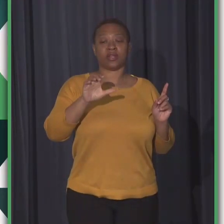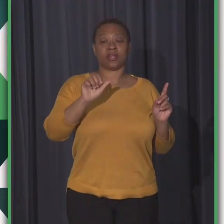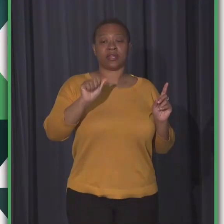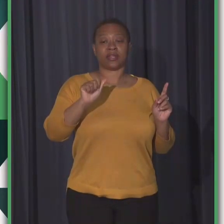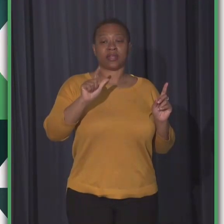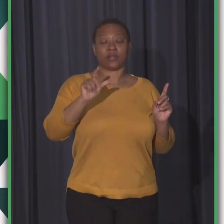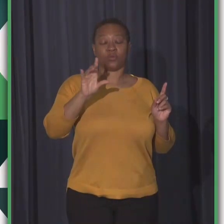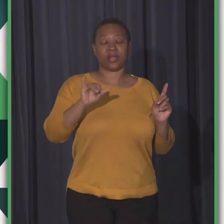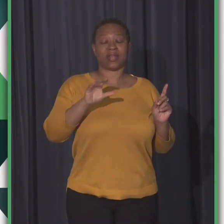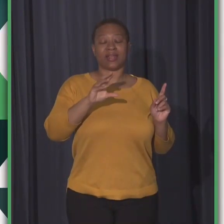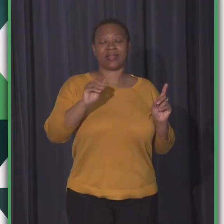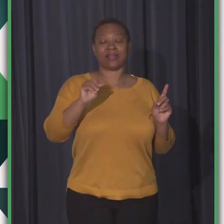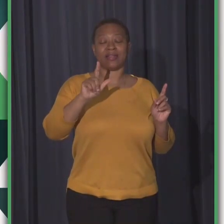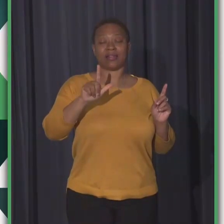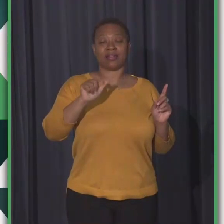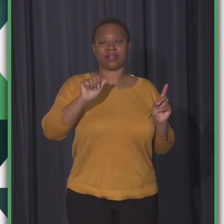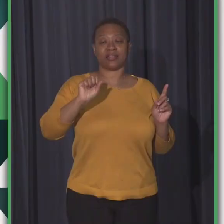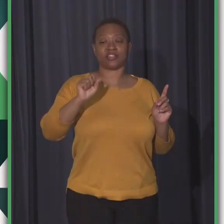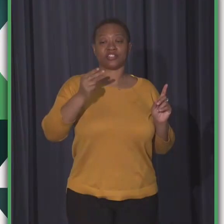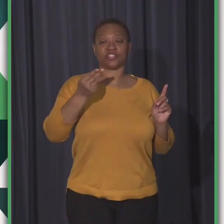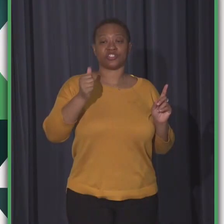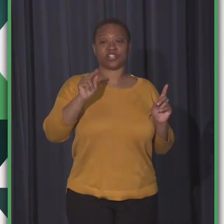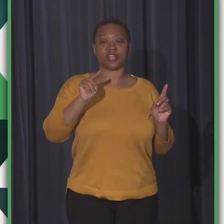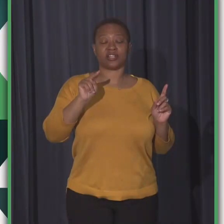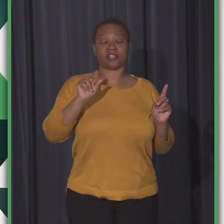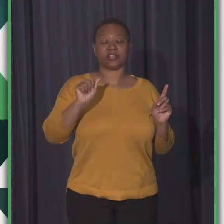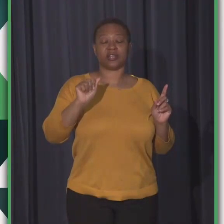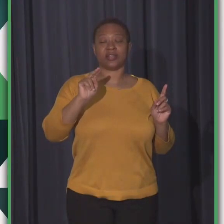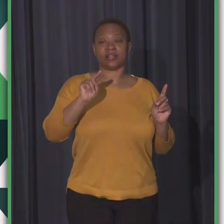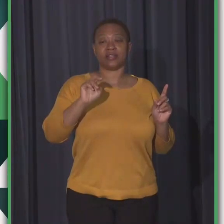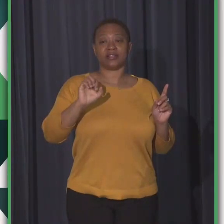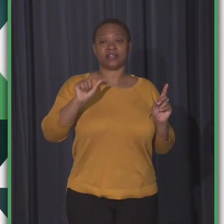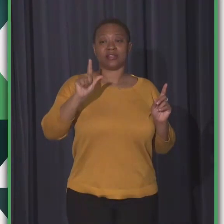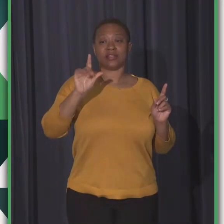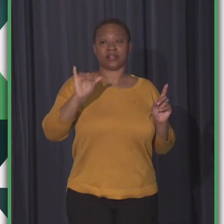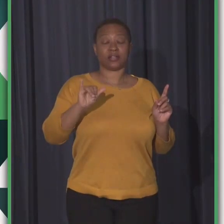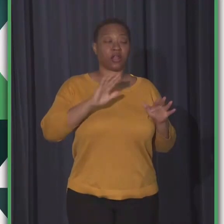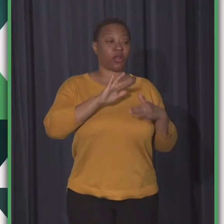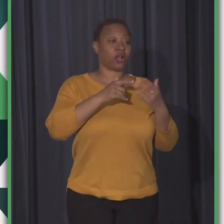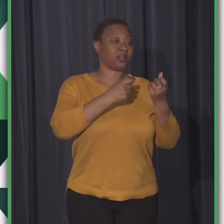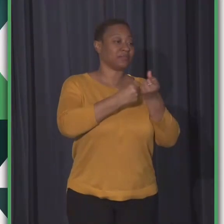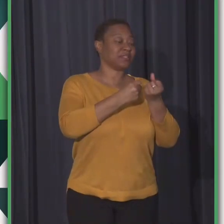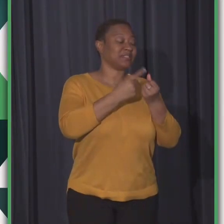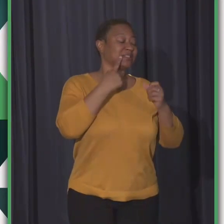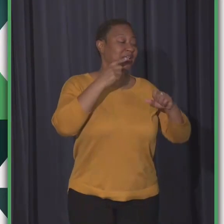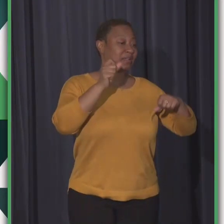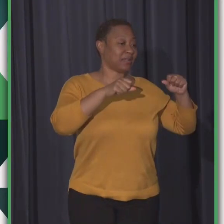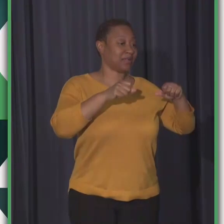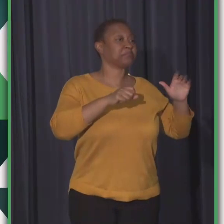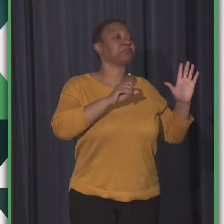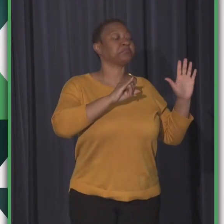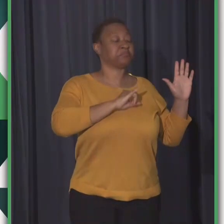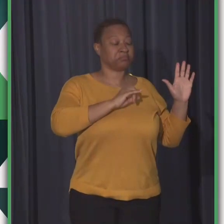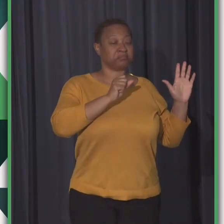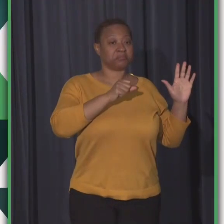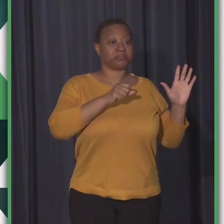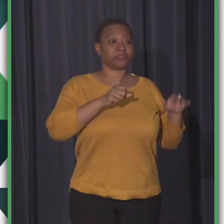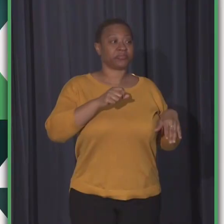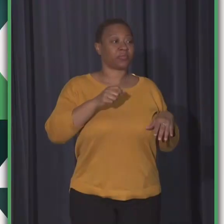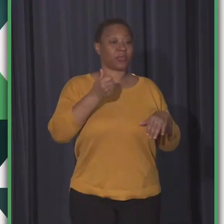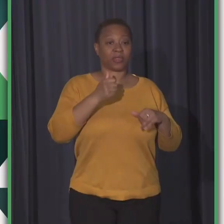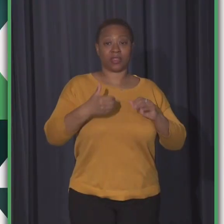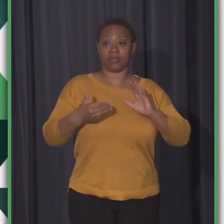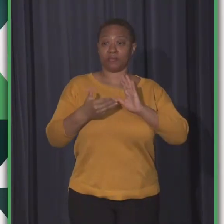LaShonda Neely. Thank you, Madam Commissioner. All in favor say aye. Aye. Thank you. And